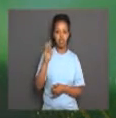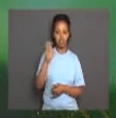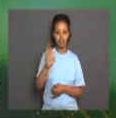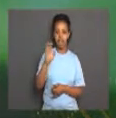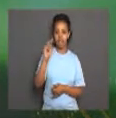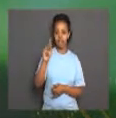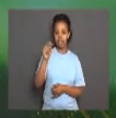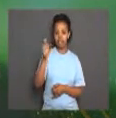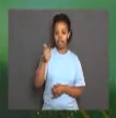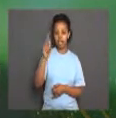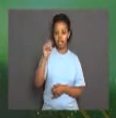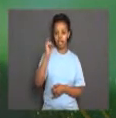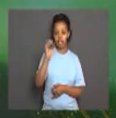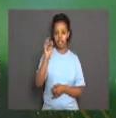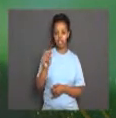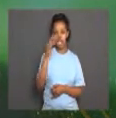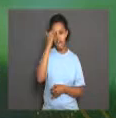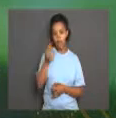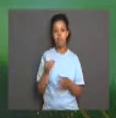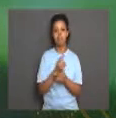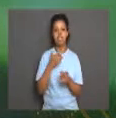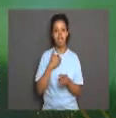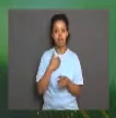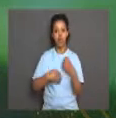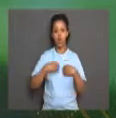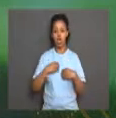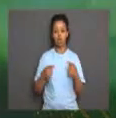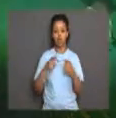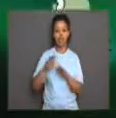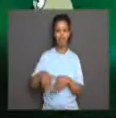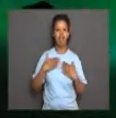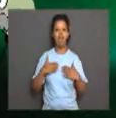occur in order for an organism to become a fossil?